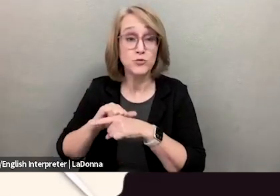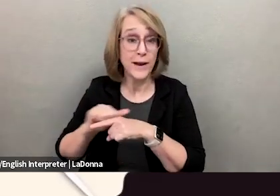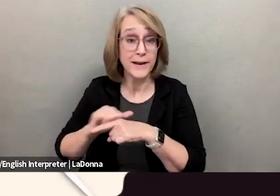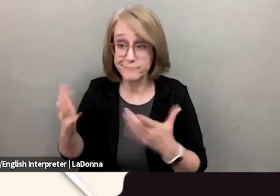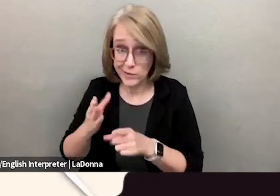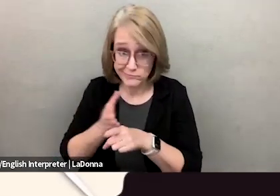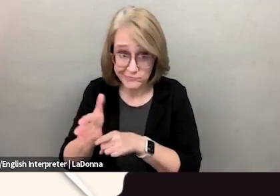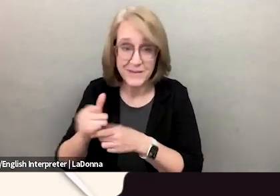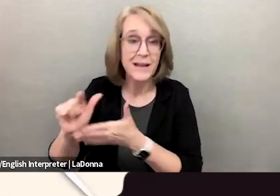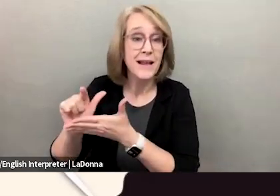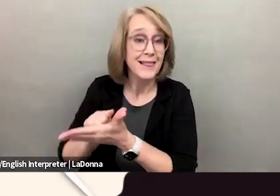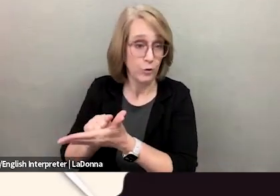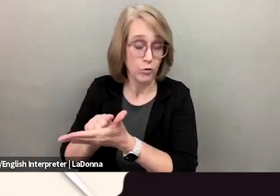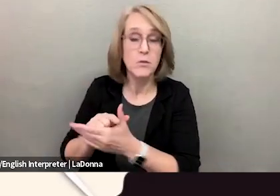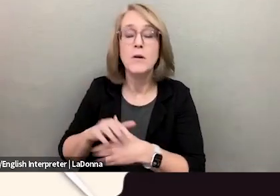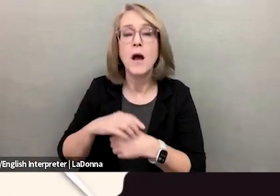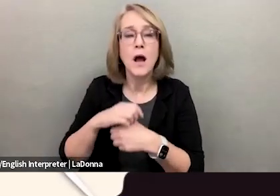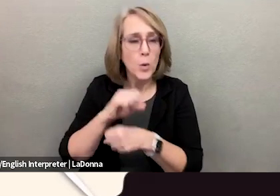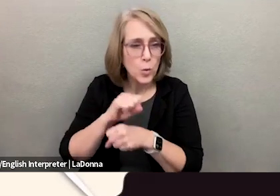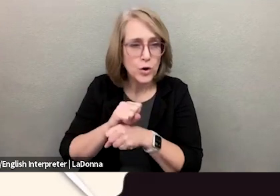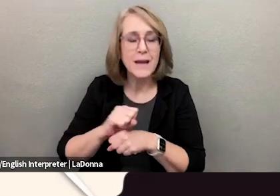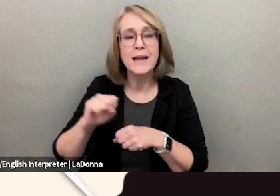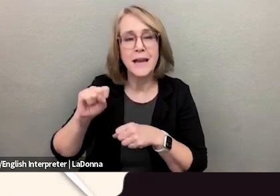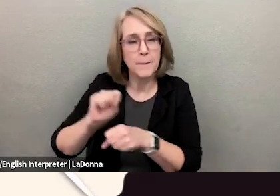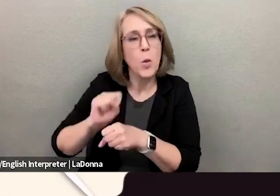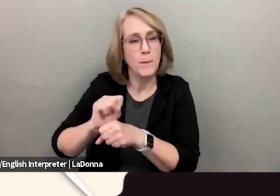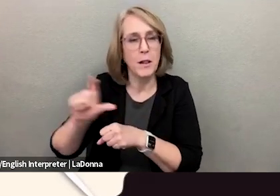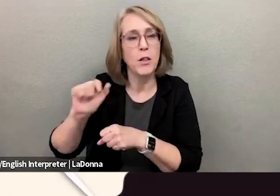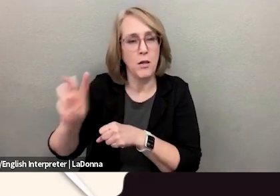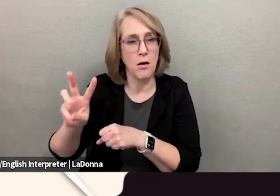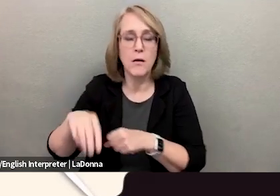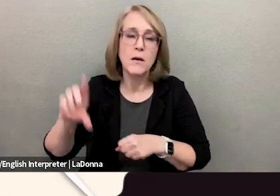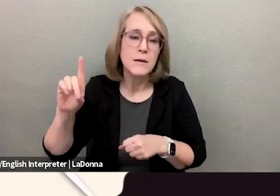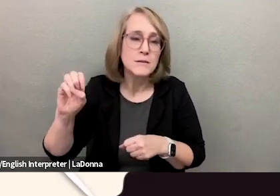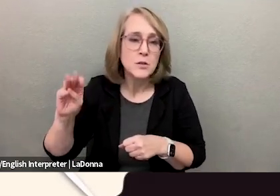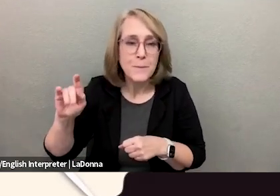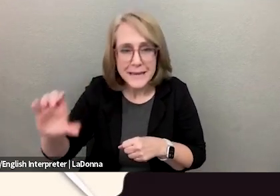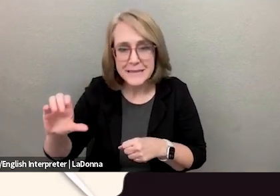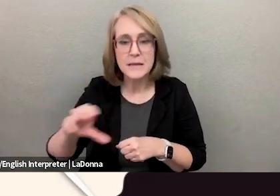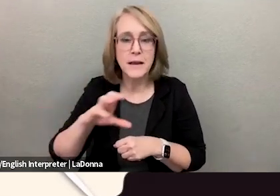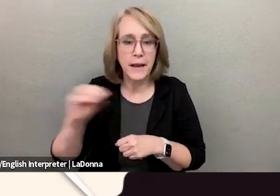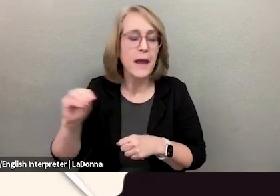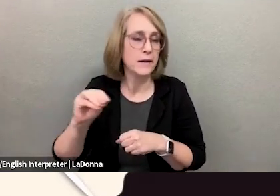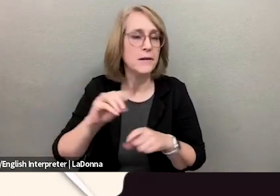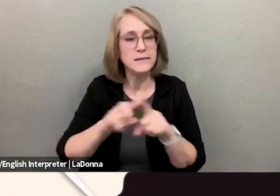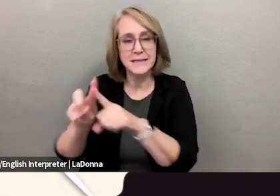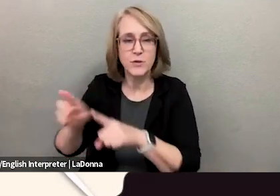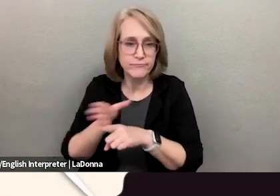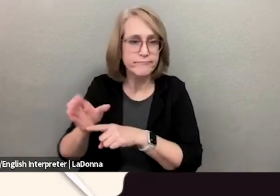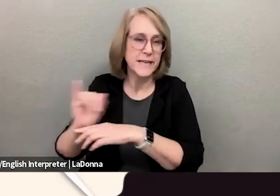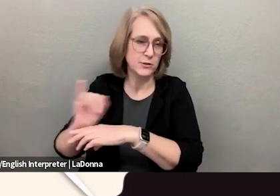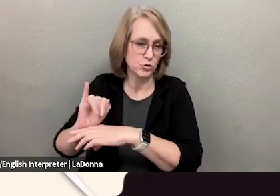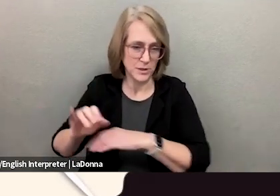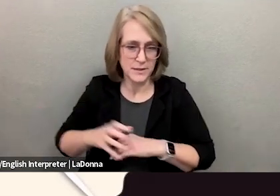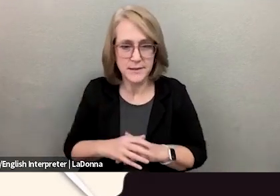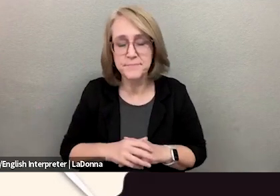years representing individual workers for cases of wage theft in the domestic work and other low-wage industries as well. The